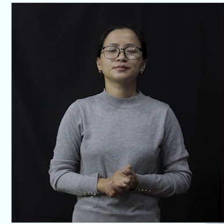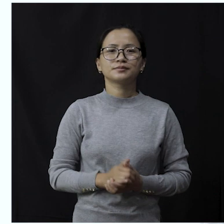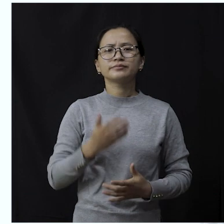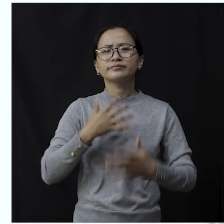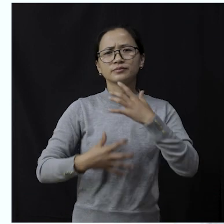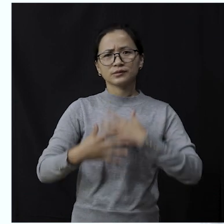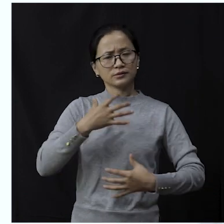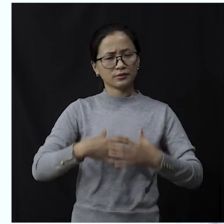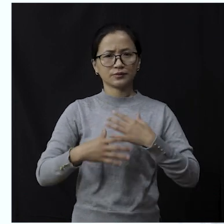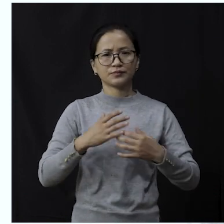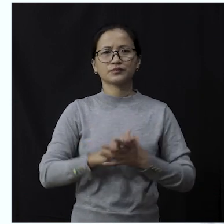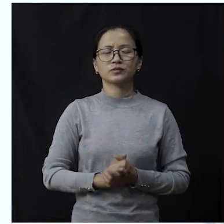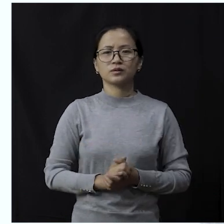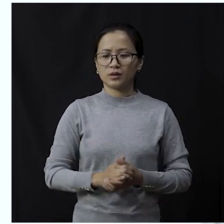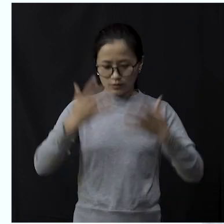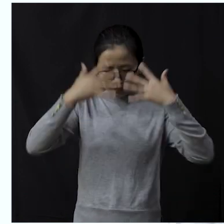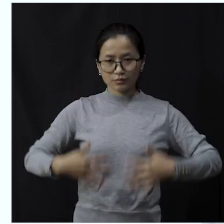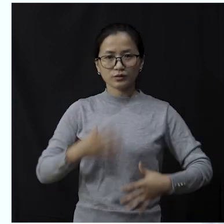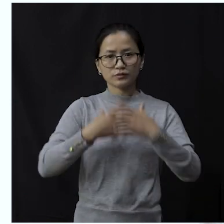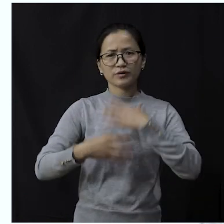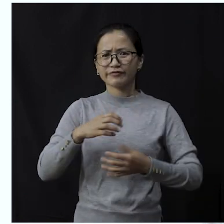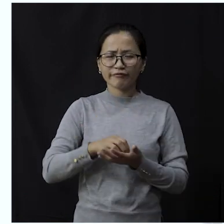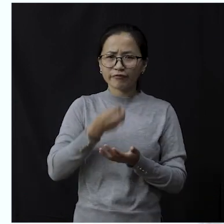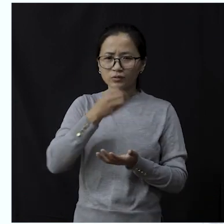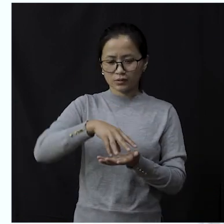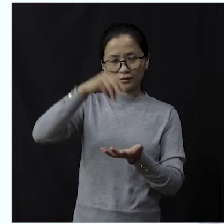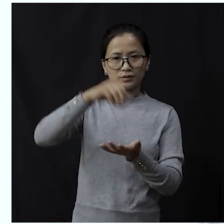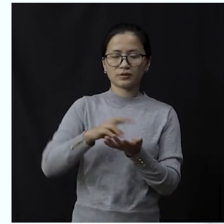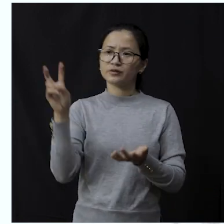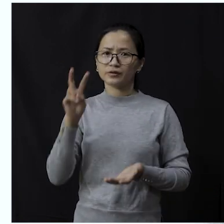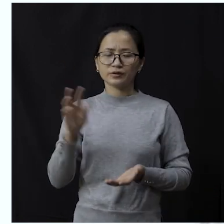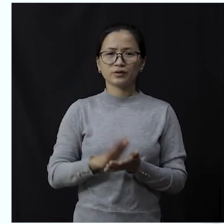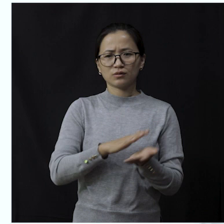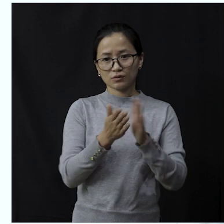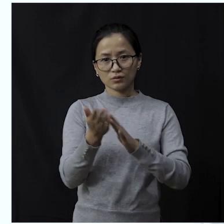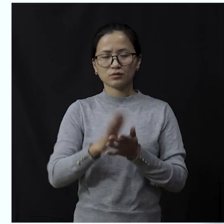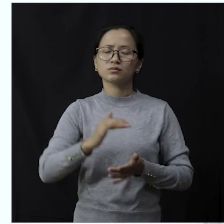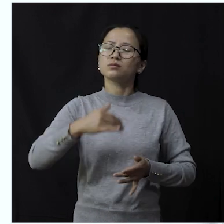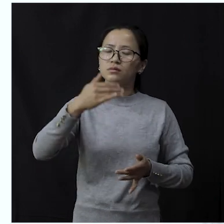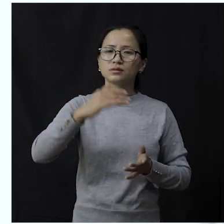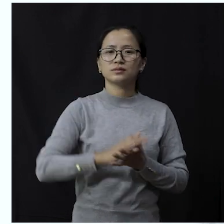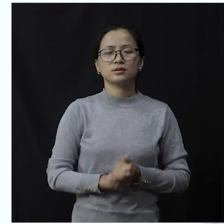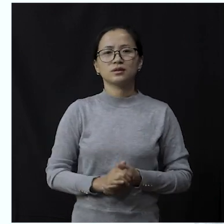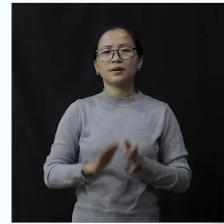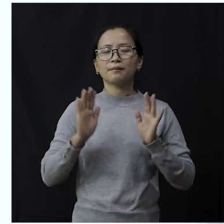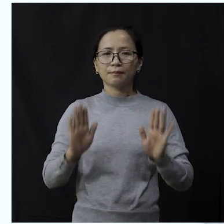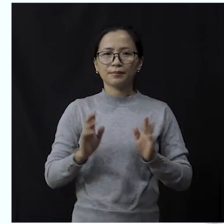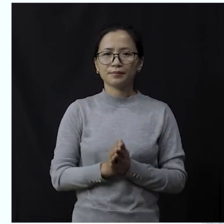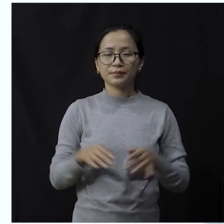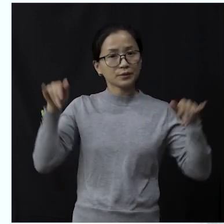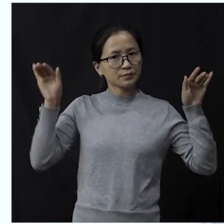berries. Human beings survive on food like rice, vegetables, rotis, and so on. But